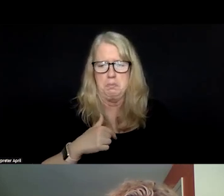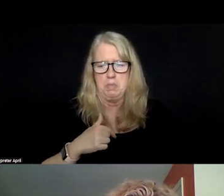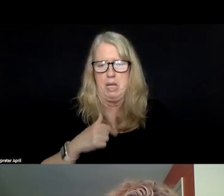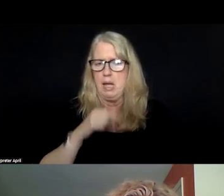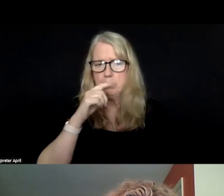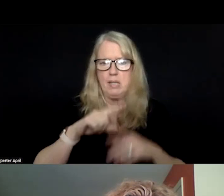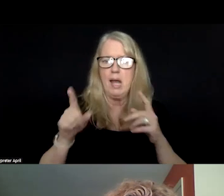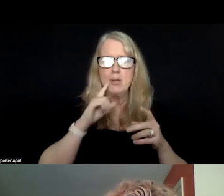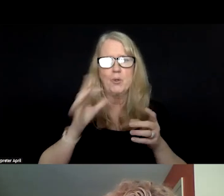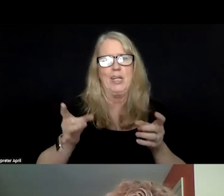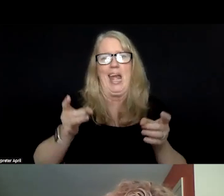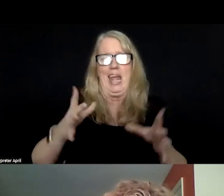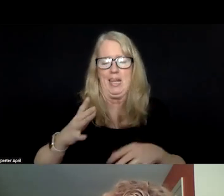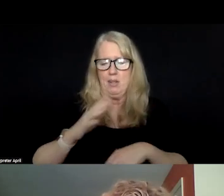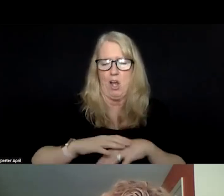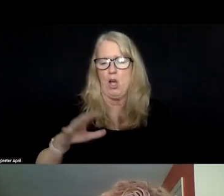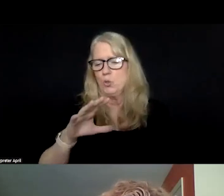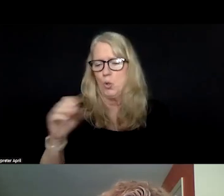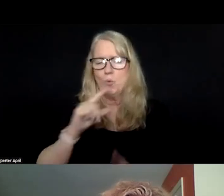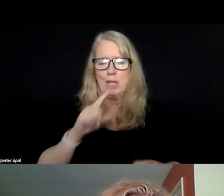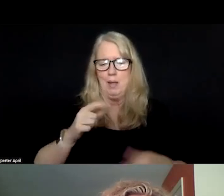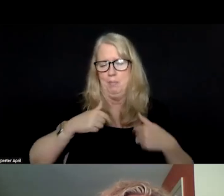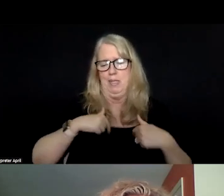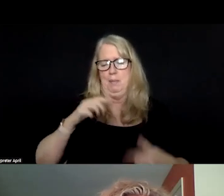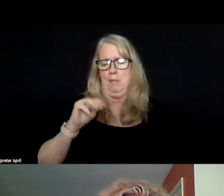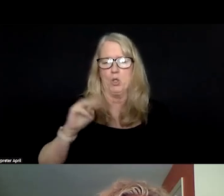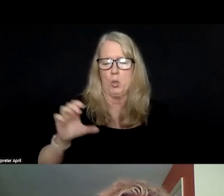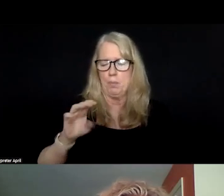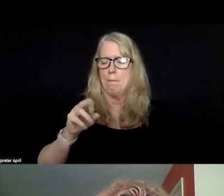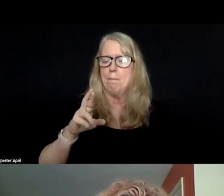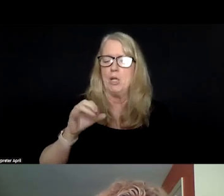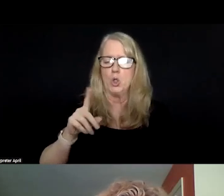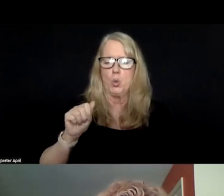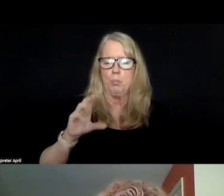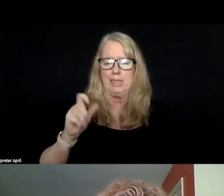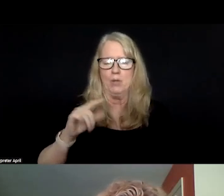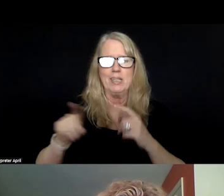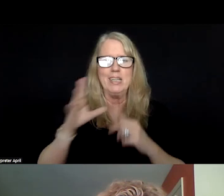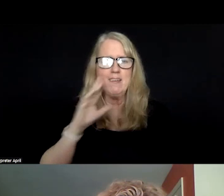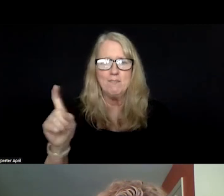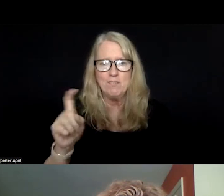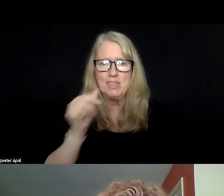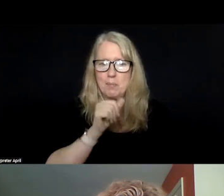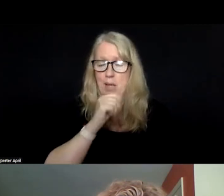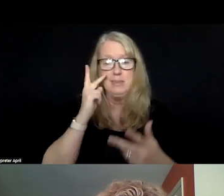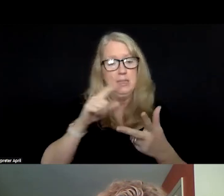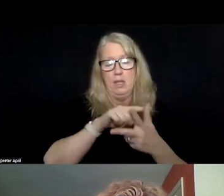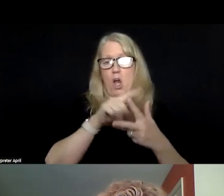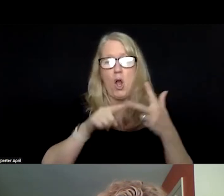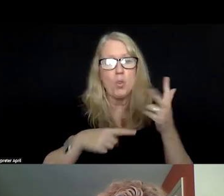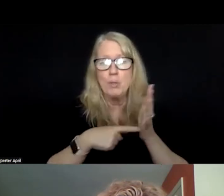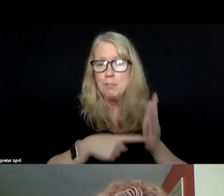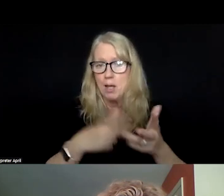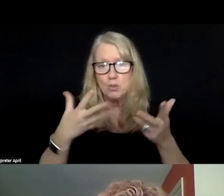on a co-response model. I'm in Maricopa County in Phoenix, Arizona, where I see all three models. I